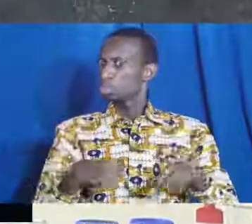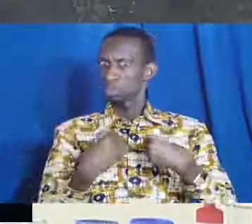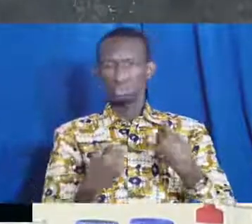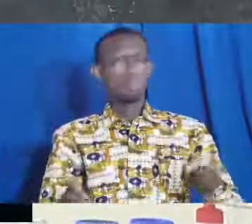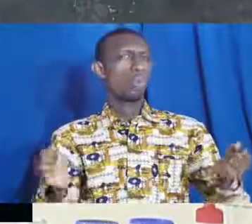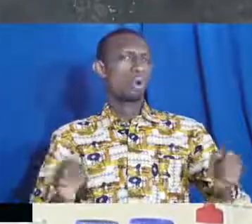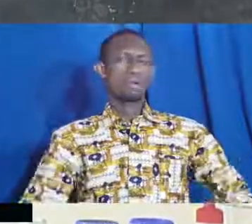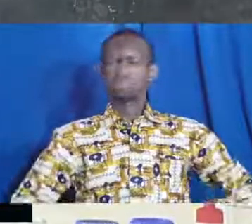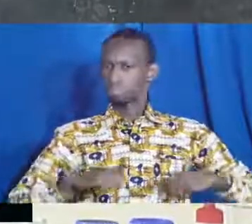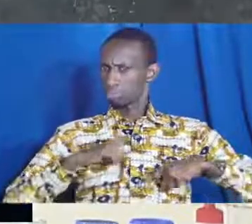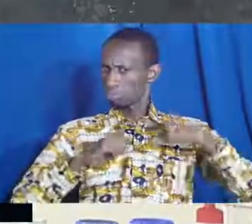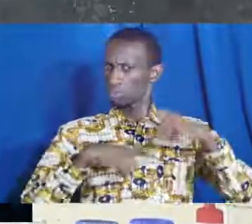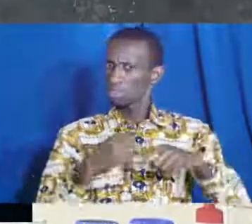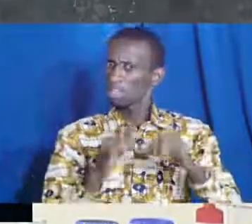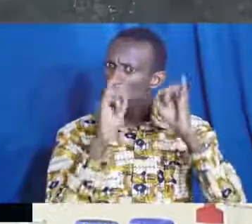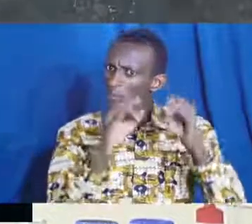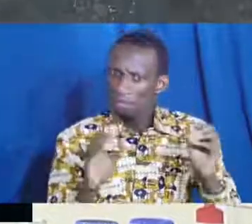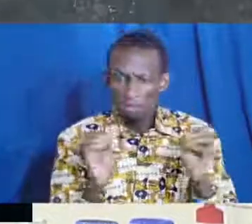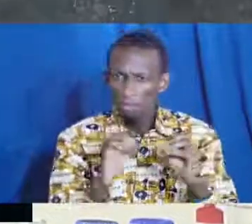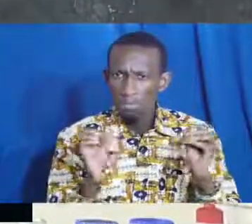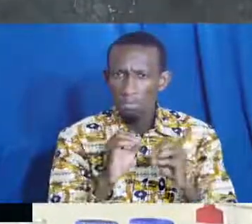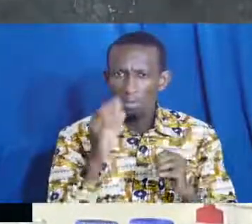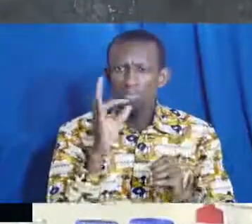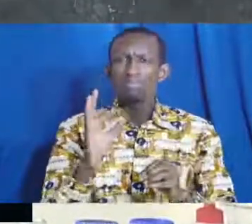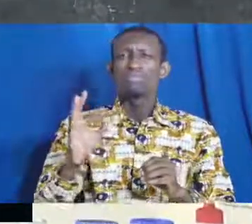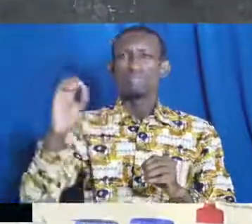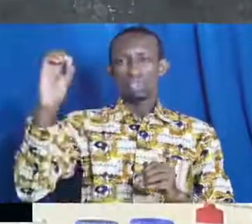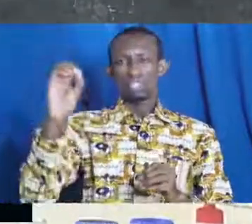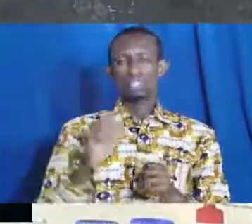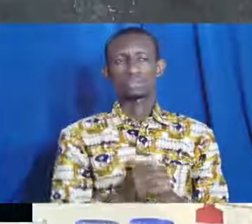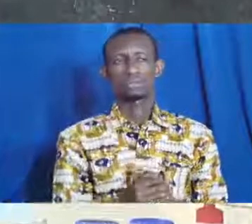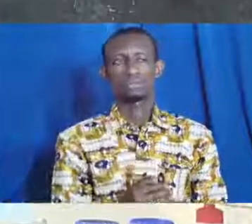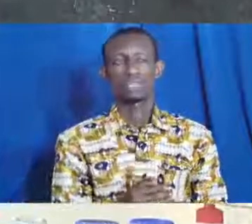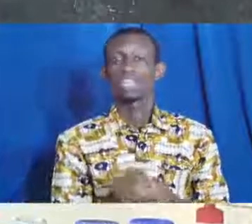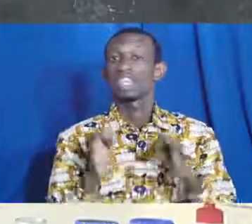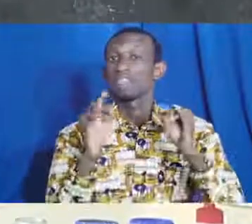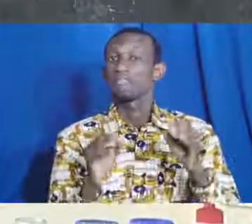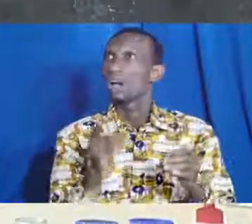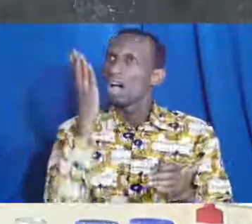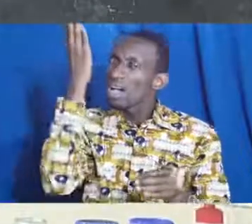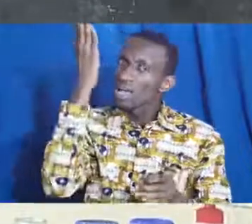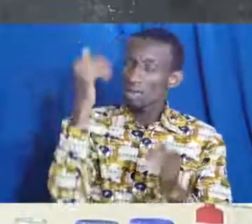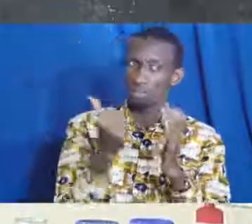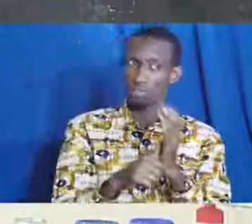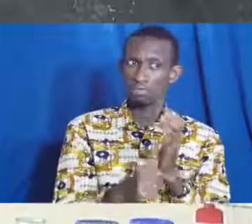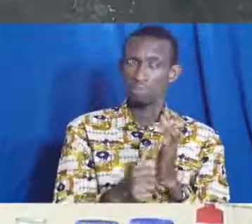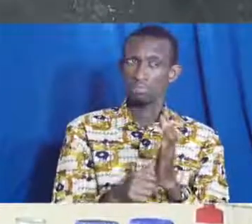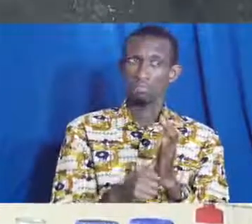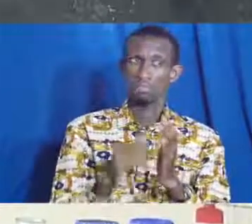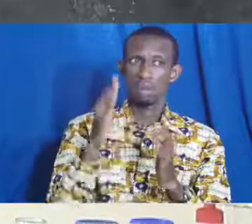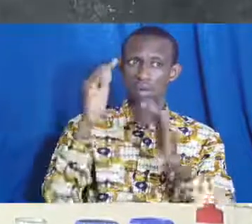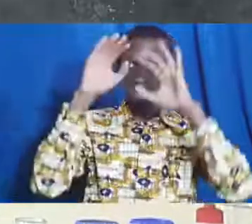instance. If there was a problem in the atmosphere and the oxygen concentration levels